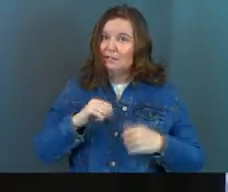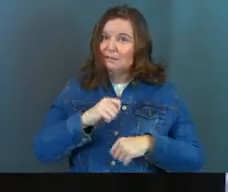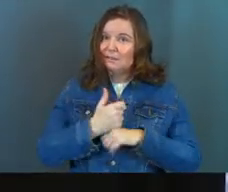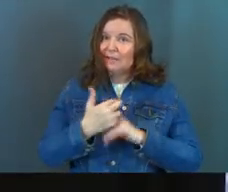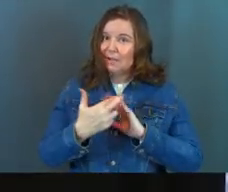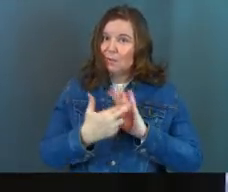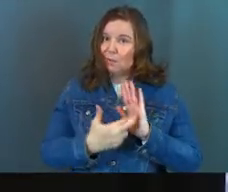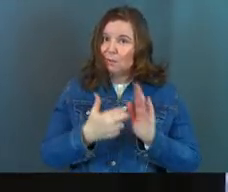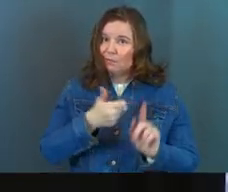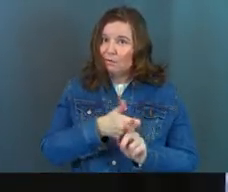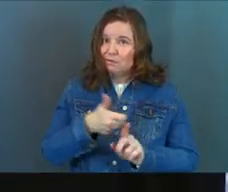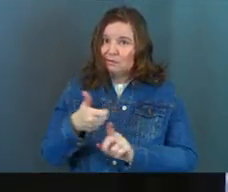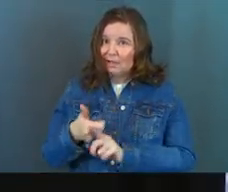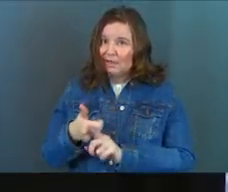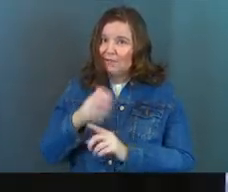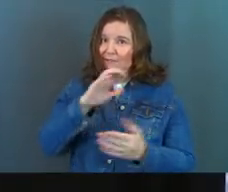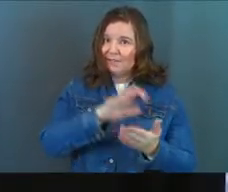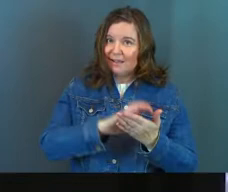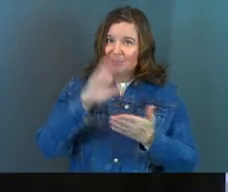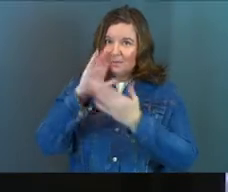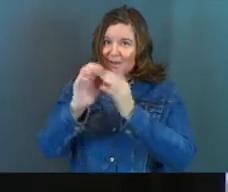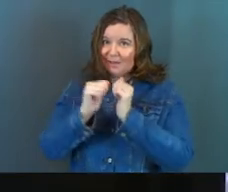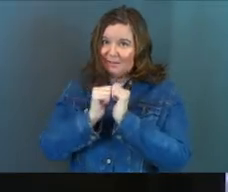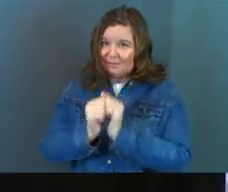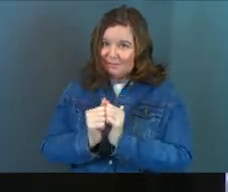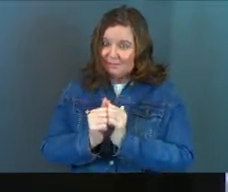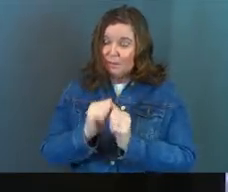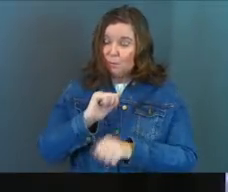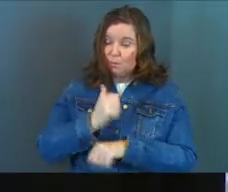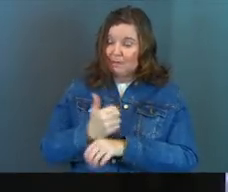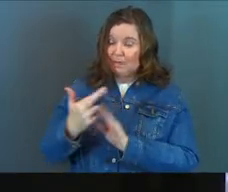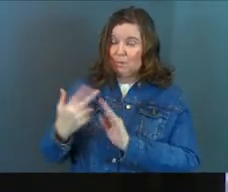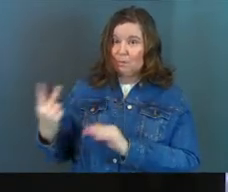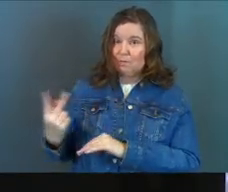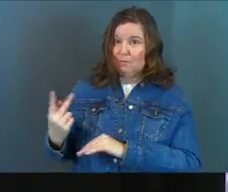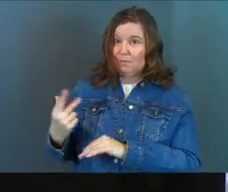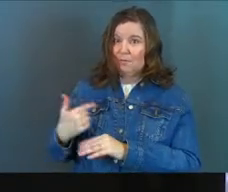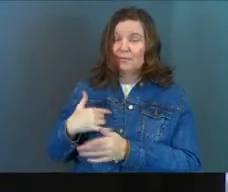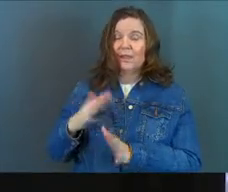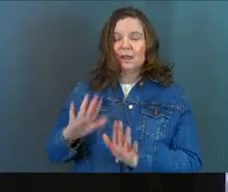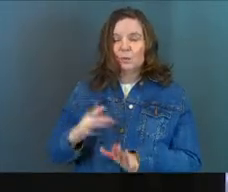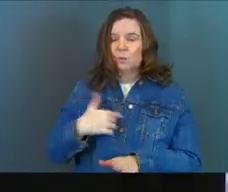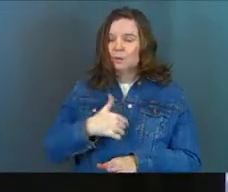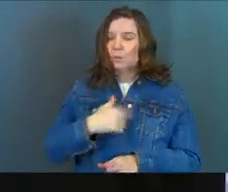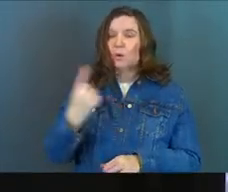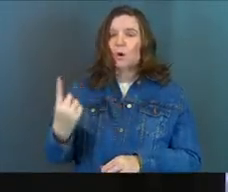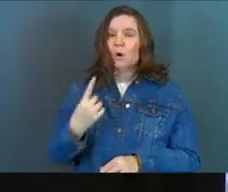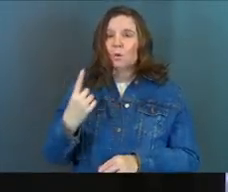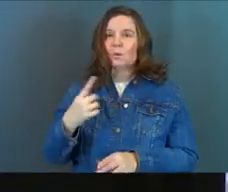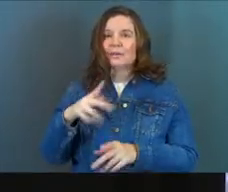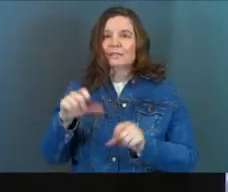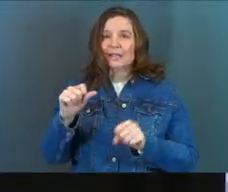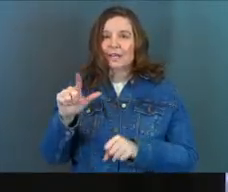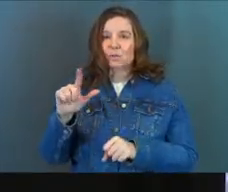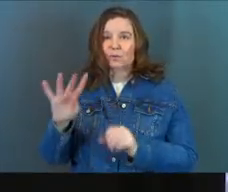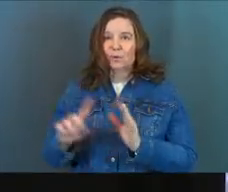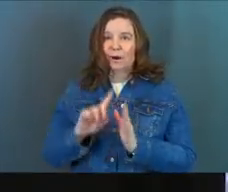set a rule for yourself. Husbands and wives, we set a rule for ourselves and we said, you know what, we will always